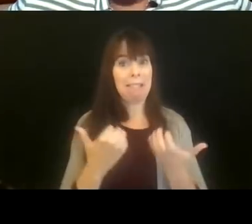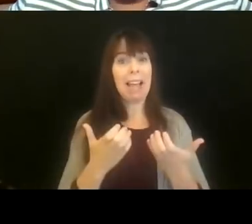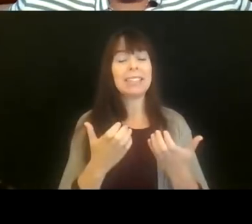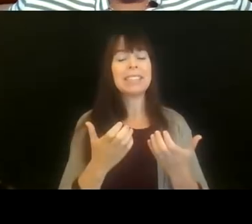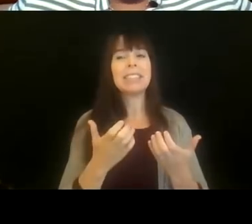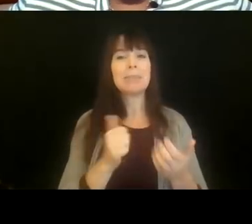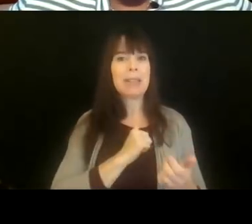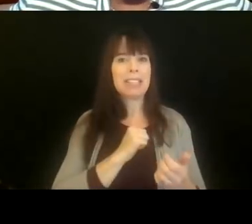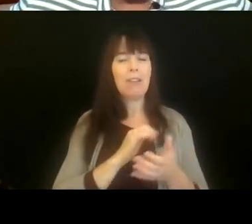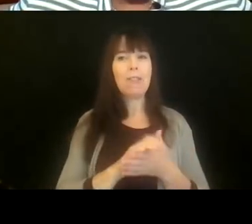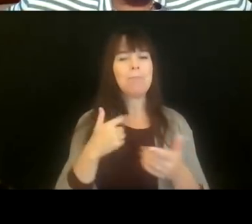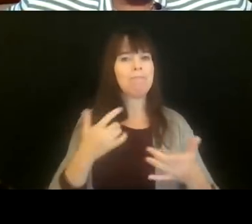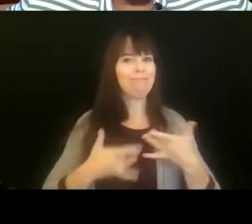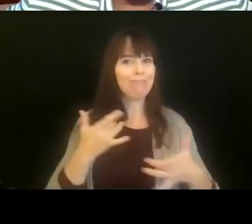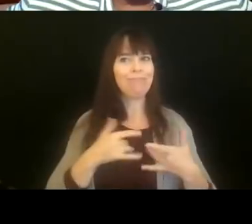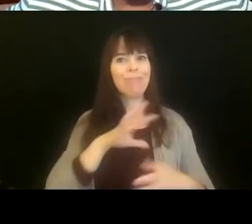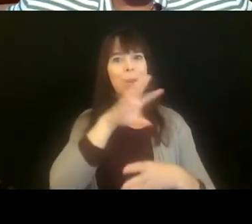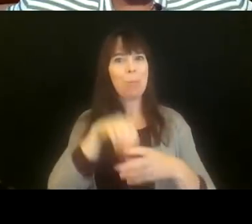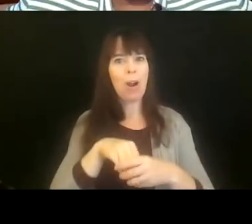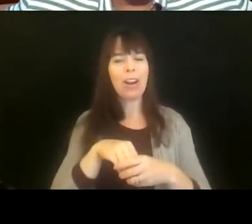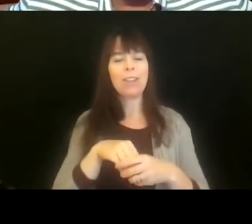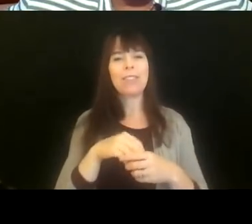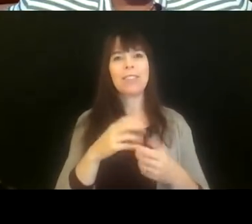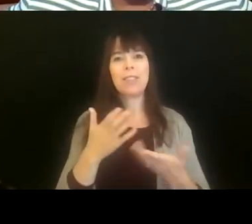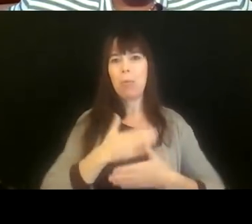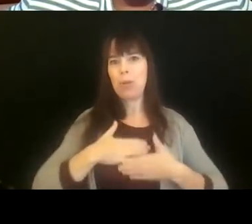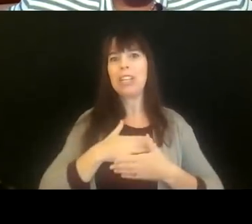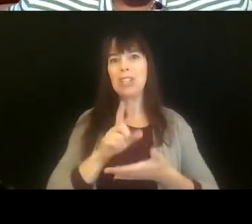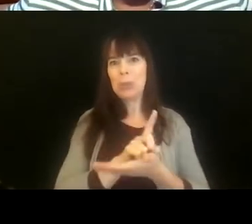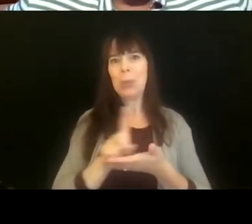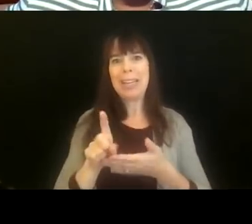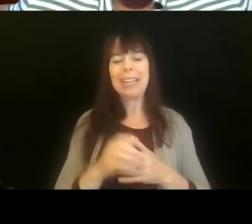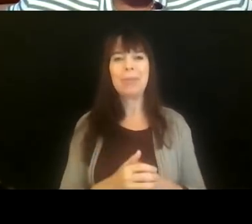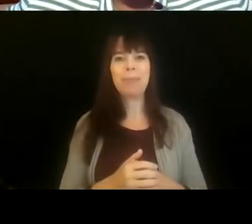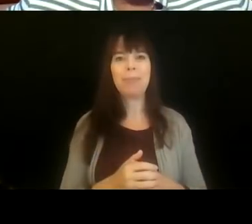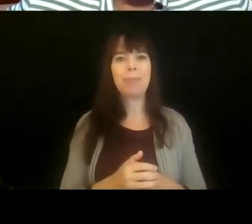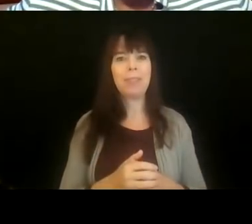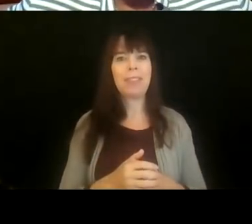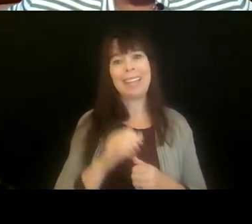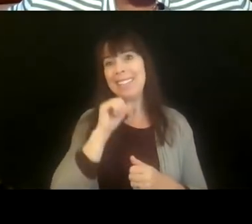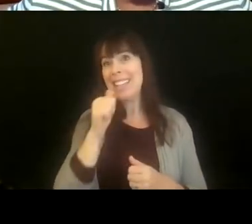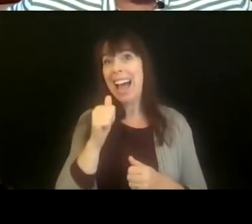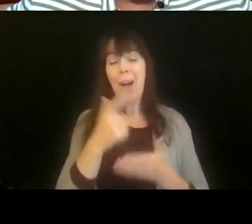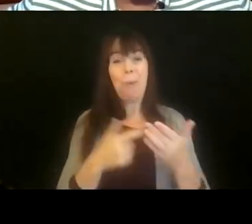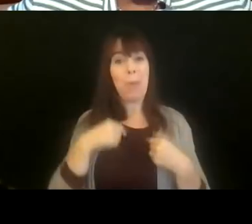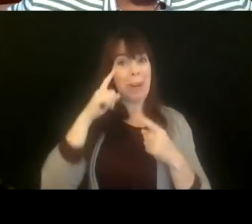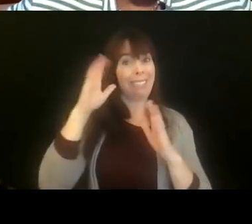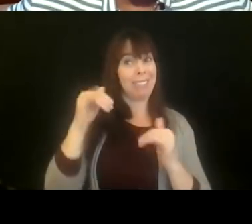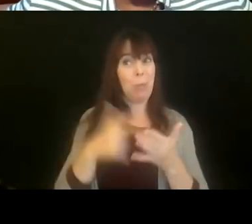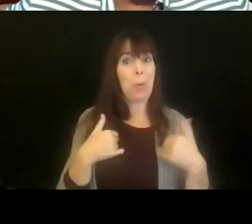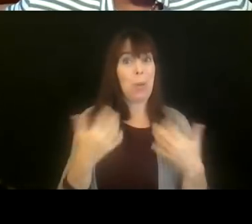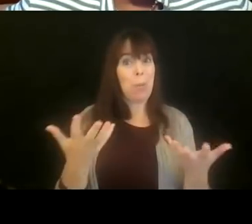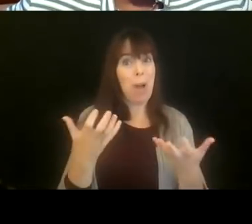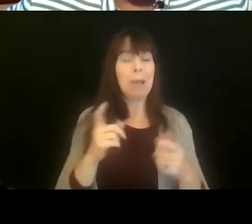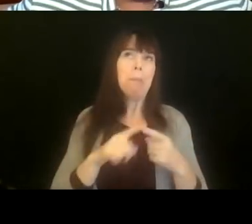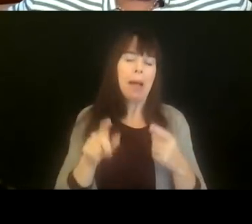and I'm excited to be part of the Appreciation Week. It's not how we want it, but it is an